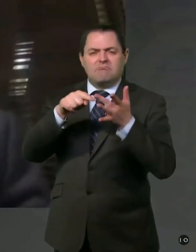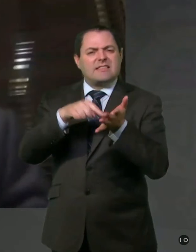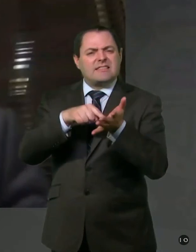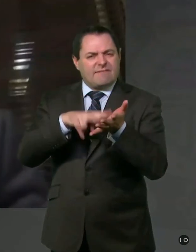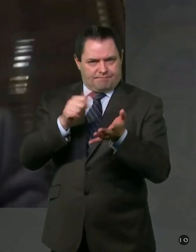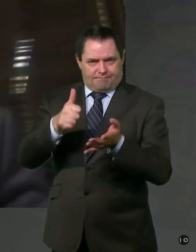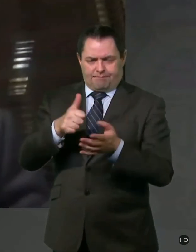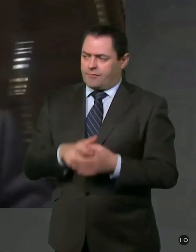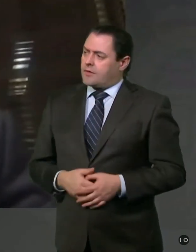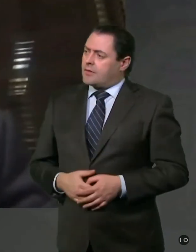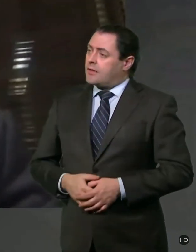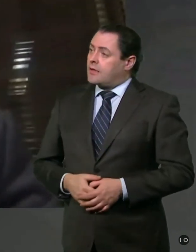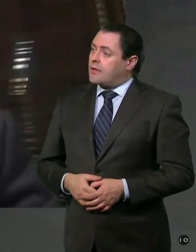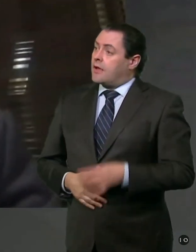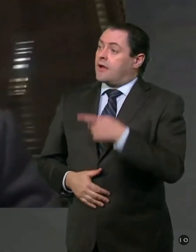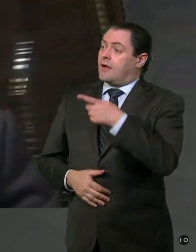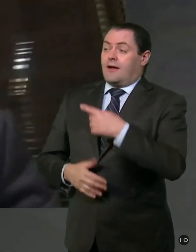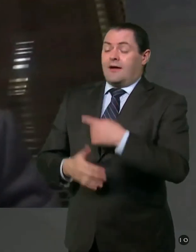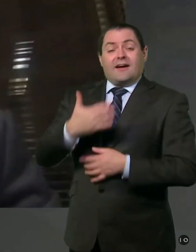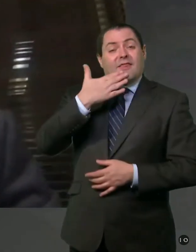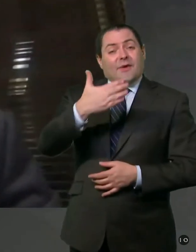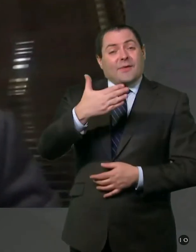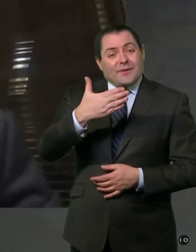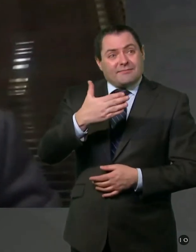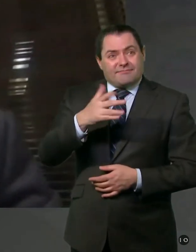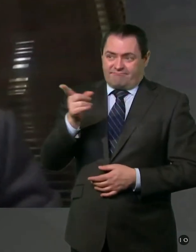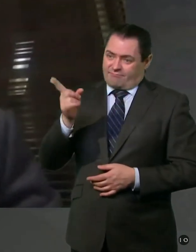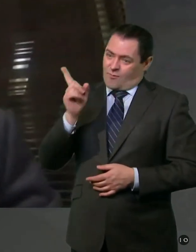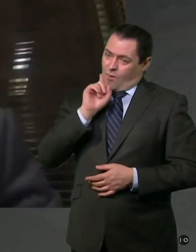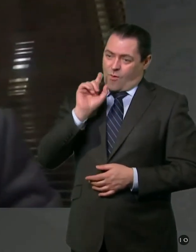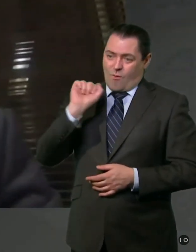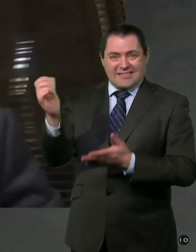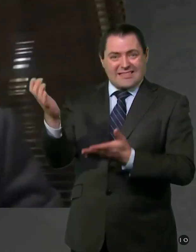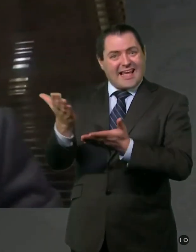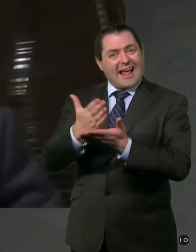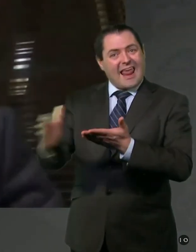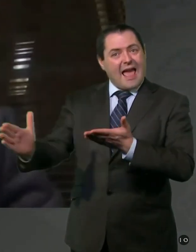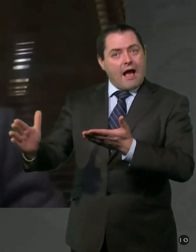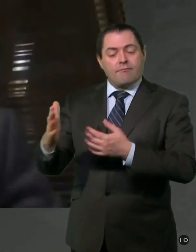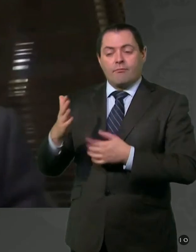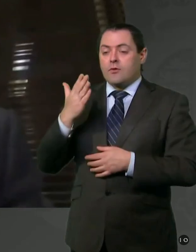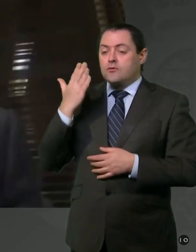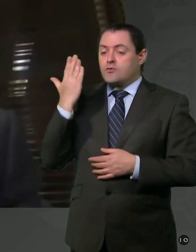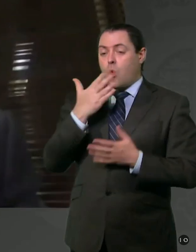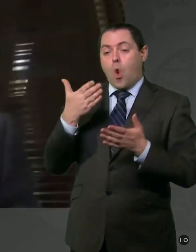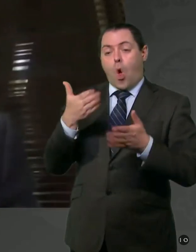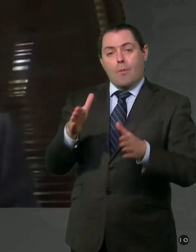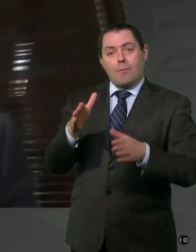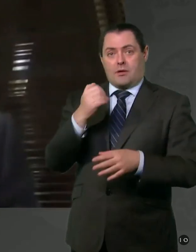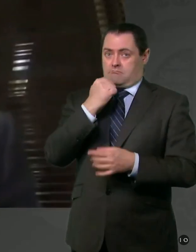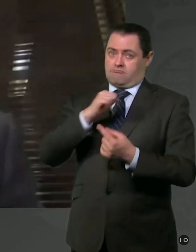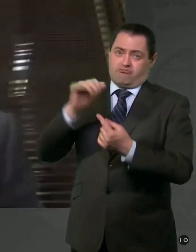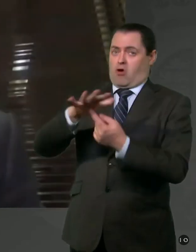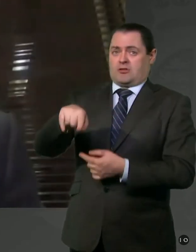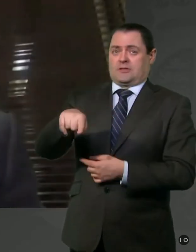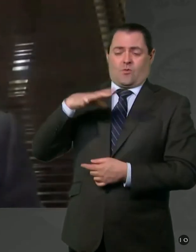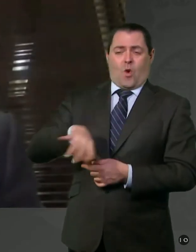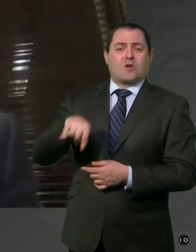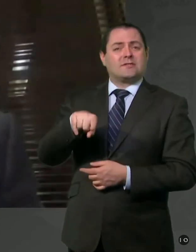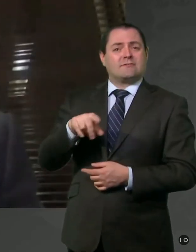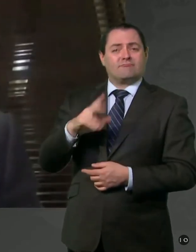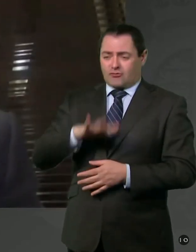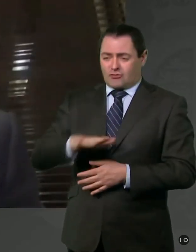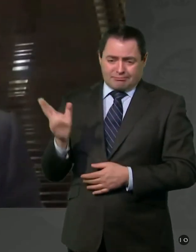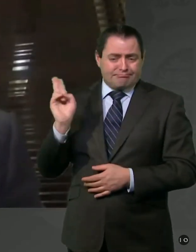Minister. You've always been clear that reopening schools is your priority. are you just looking at reopening